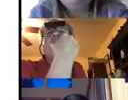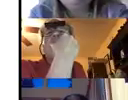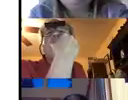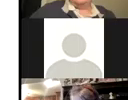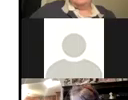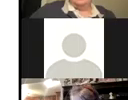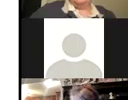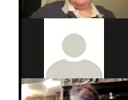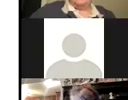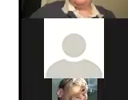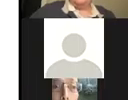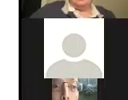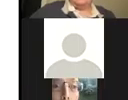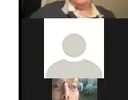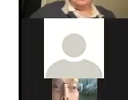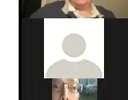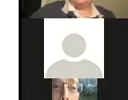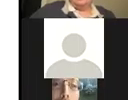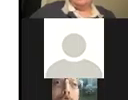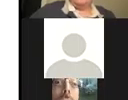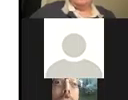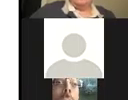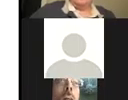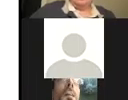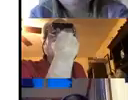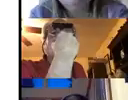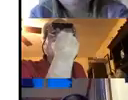woman and the language around that